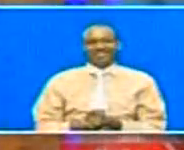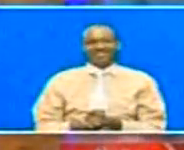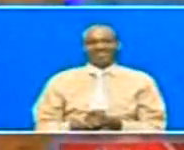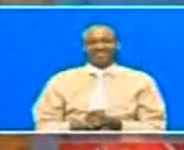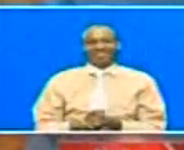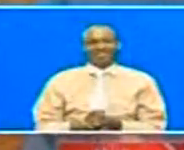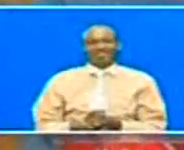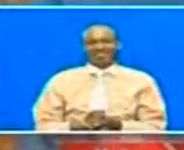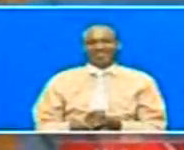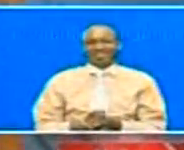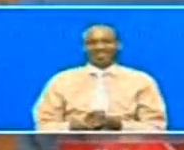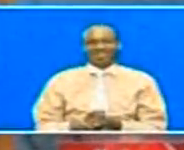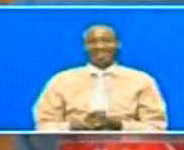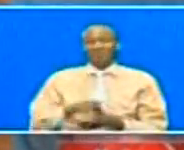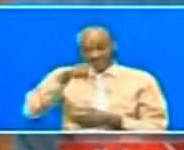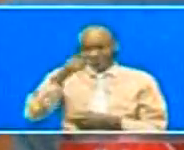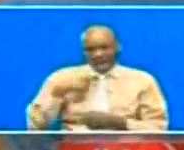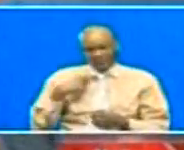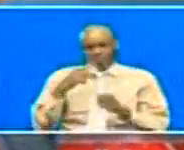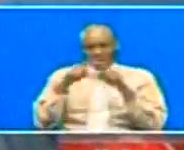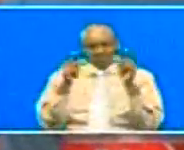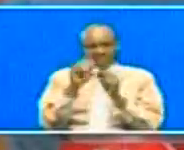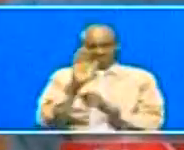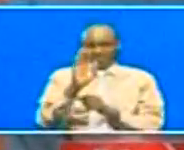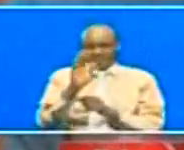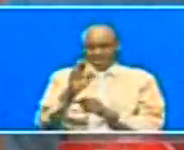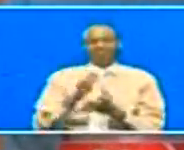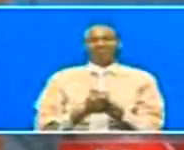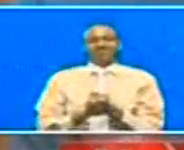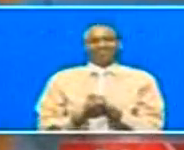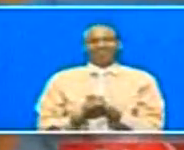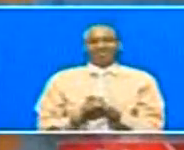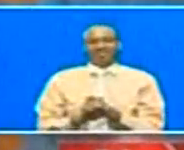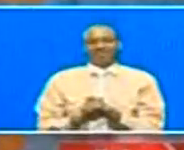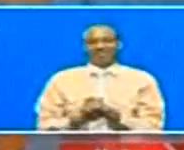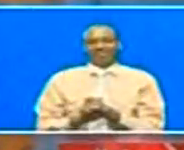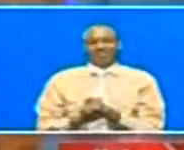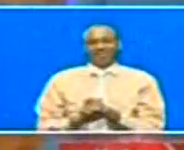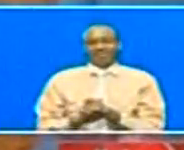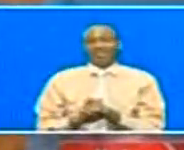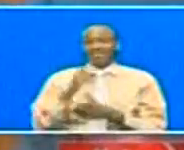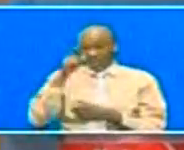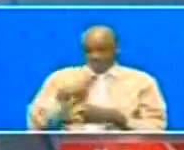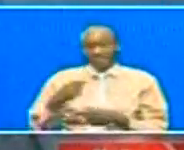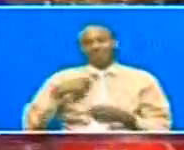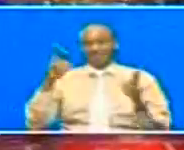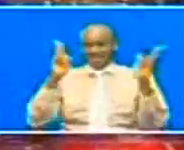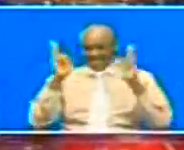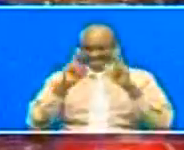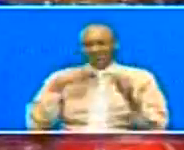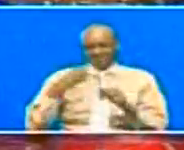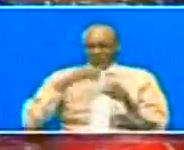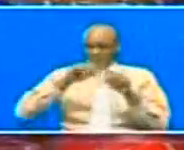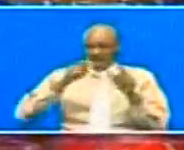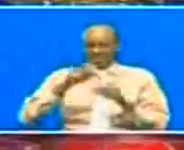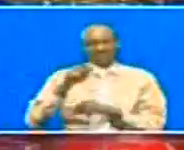Da-da-da-da. What is that? There's QRV, means I'm ready. QRV.